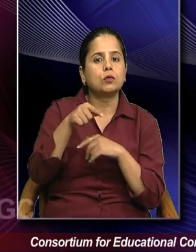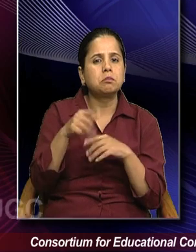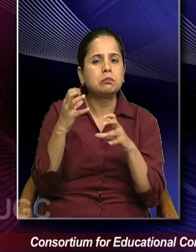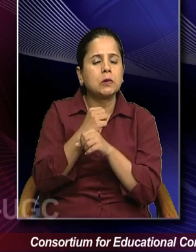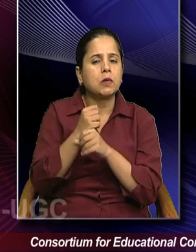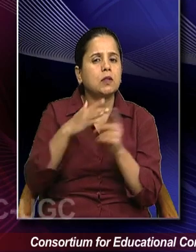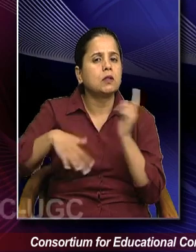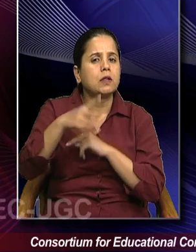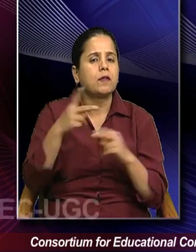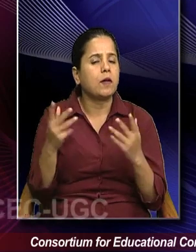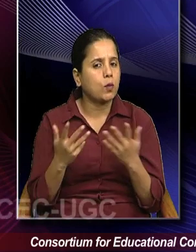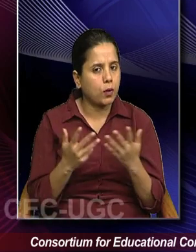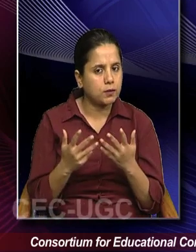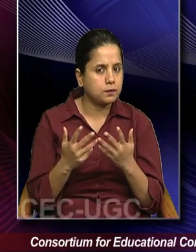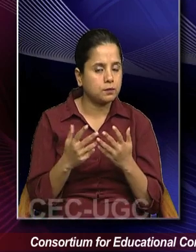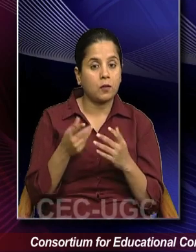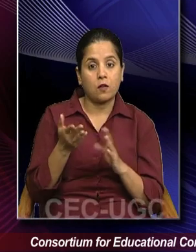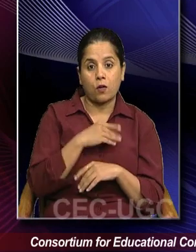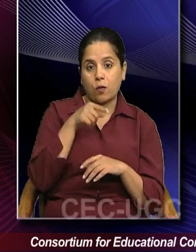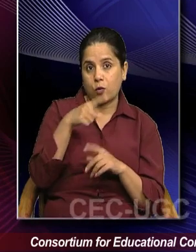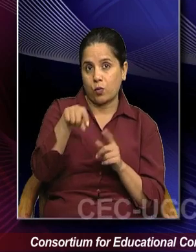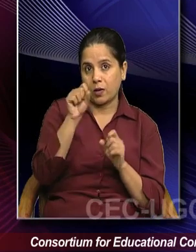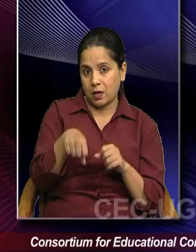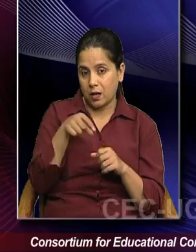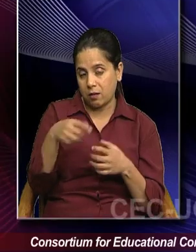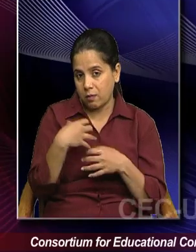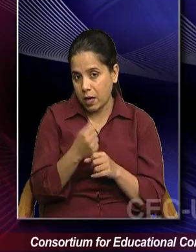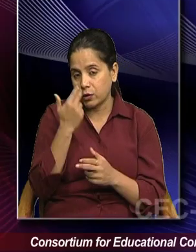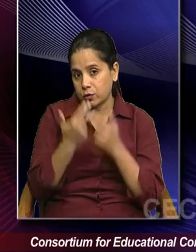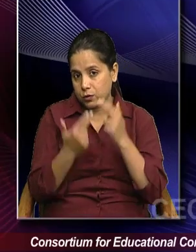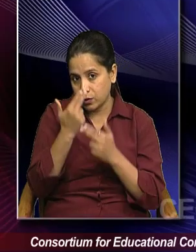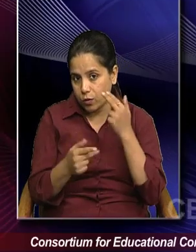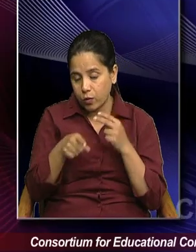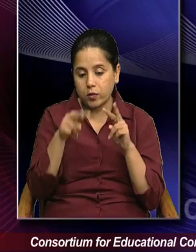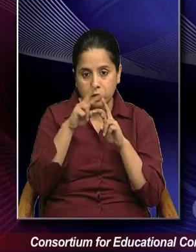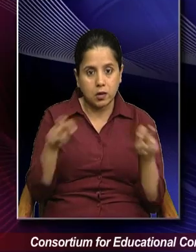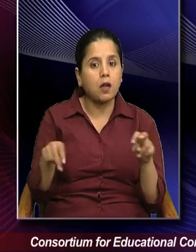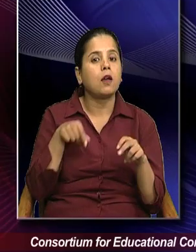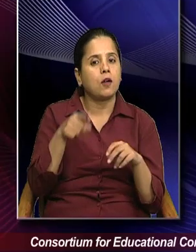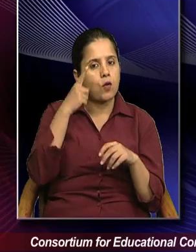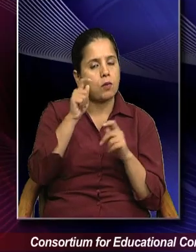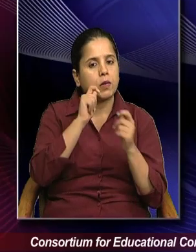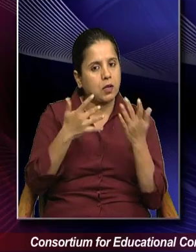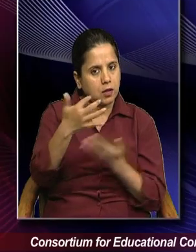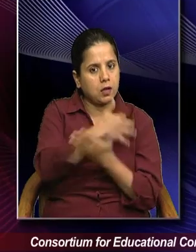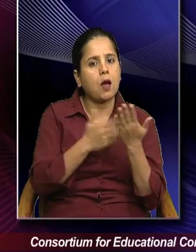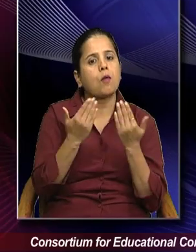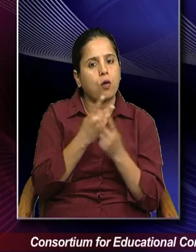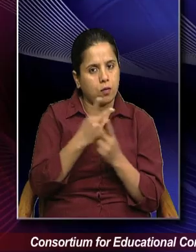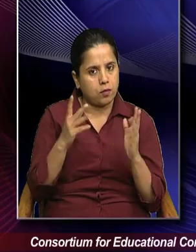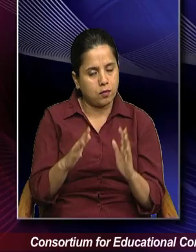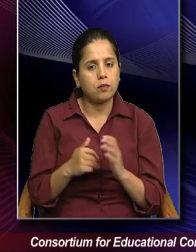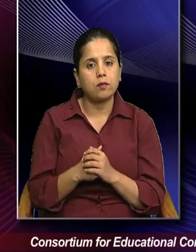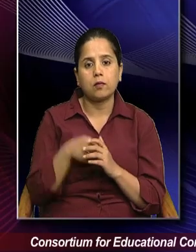this sector. From you can generate stories from research papers for your media setups.